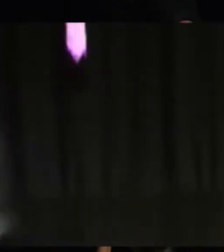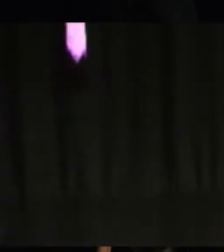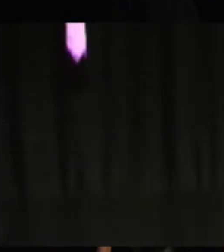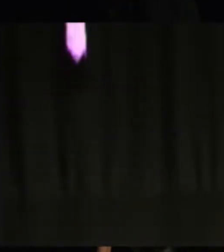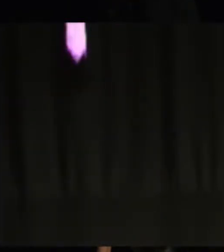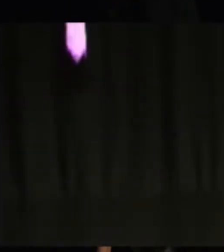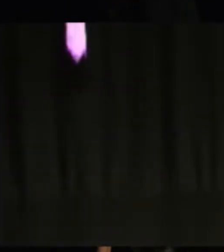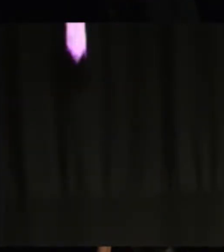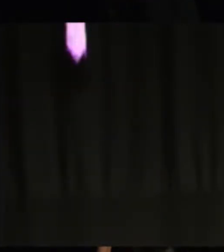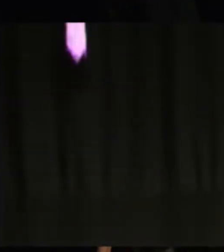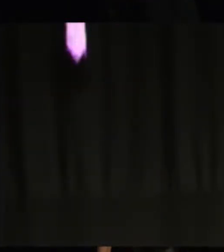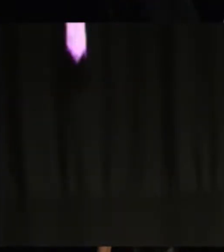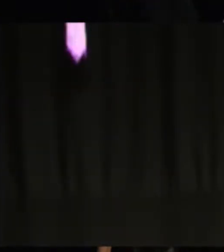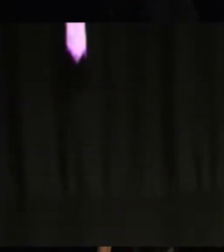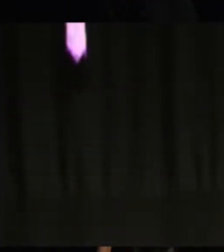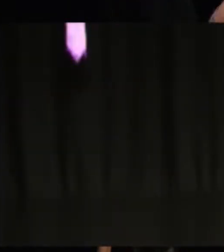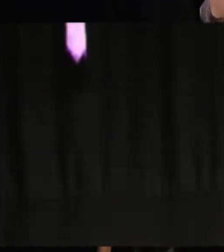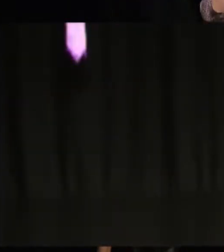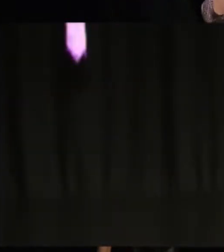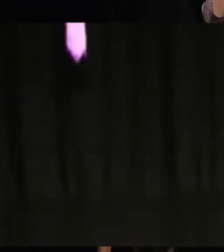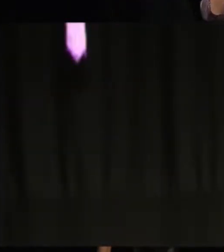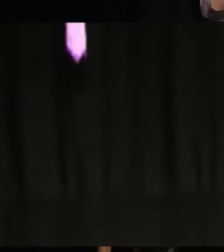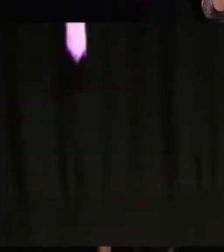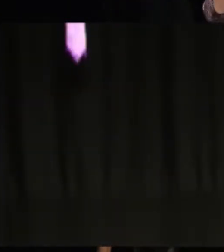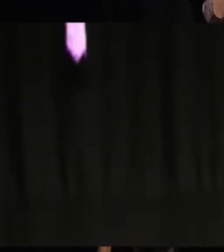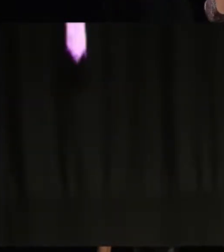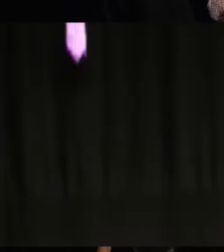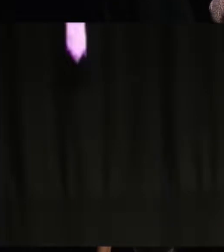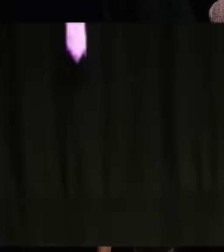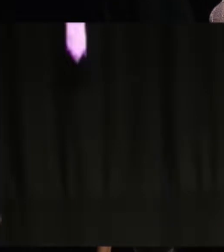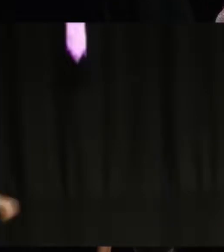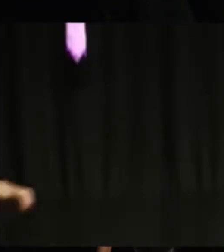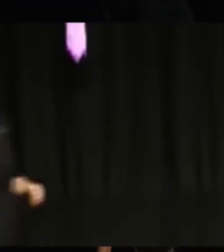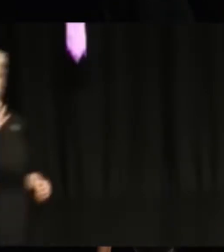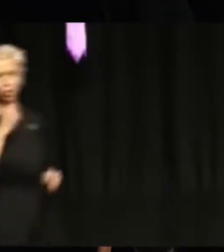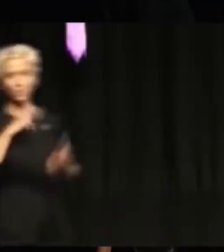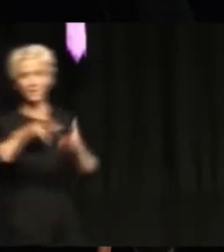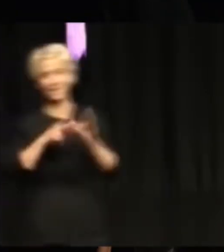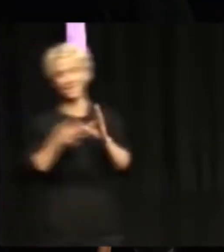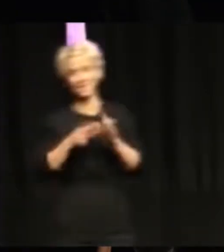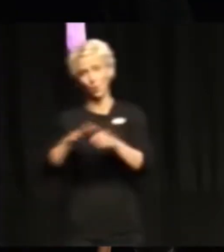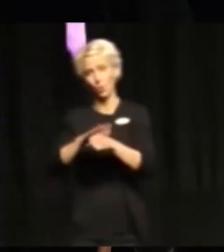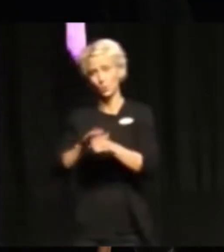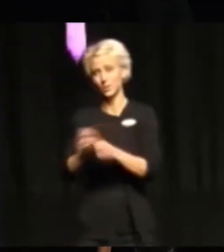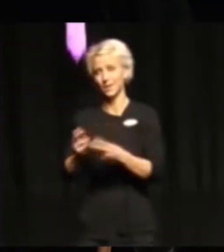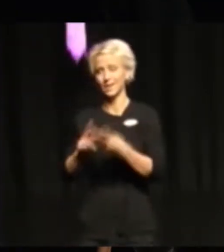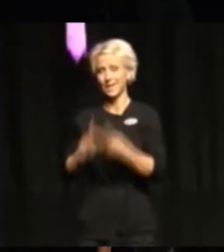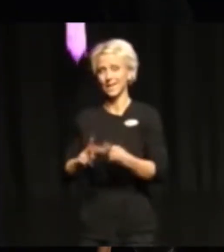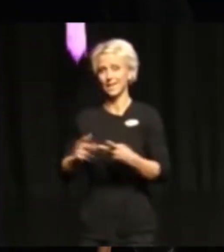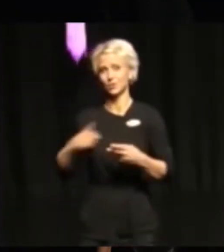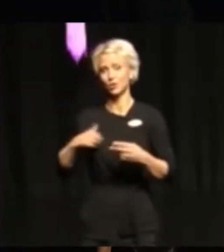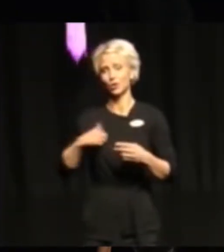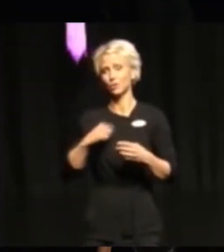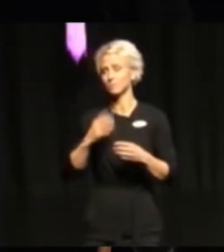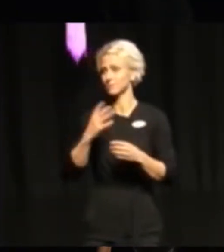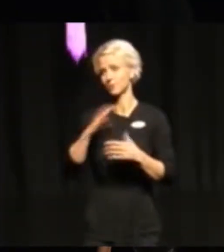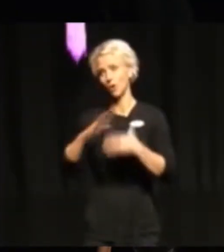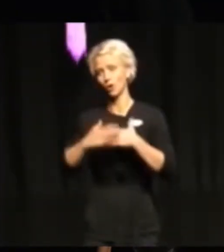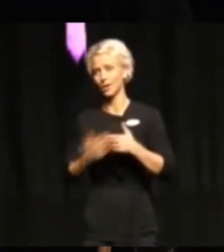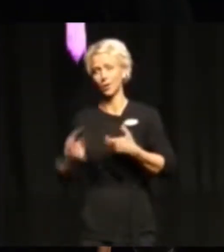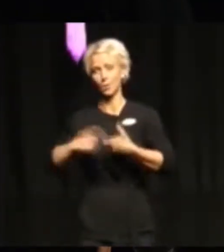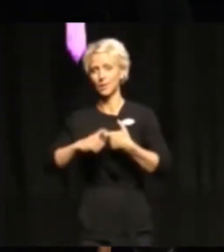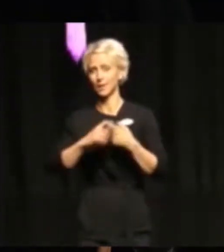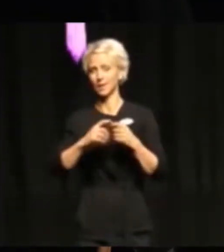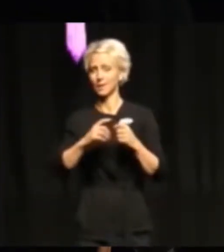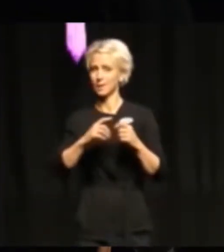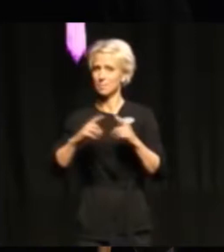So this is where we're getting now into the technical weeds. So I'm going to answer the question under international human rights law, which